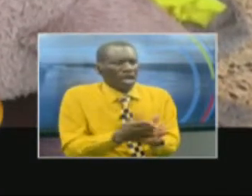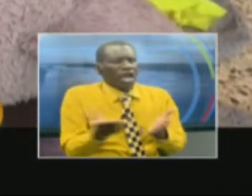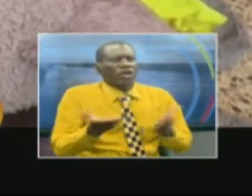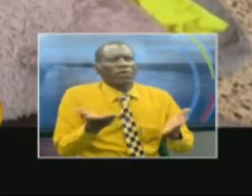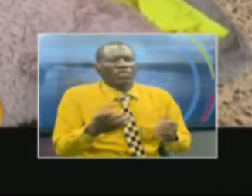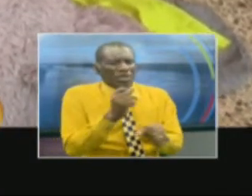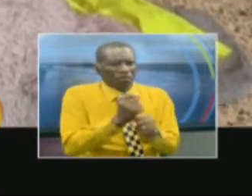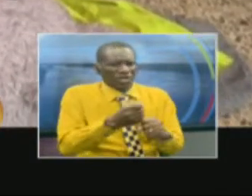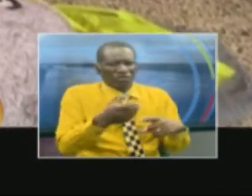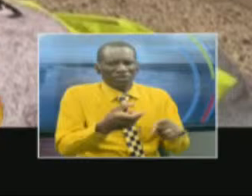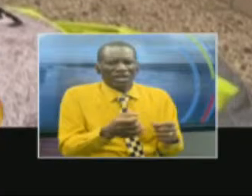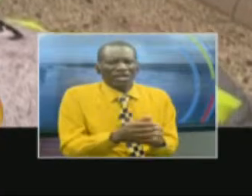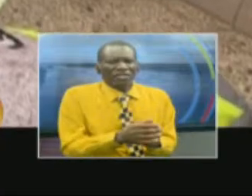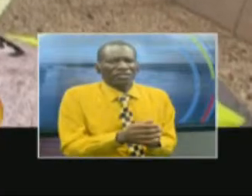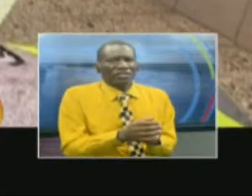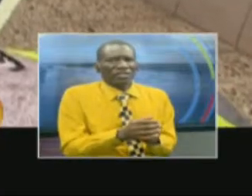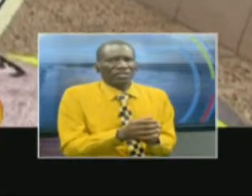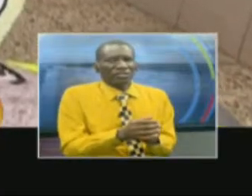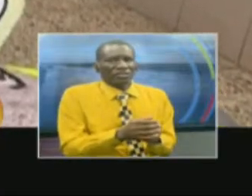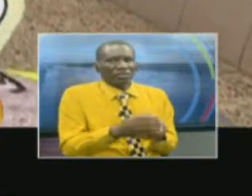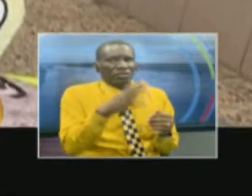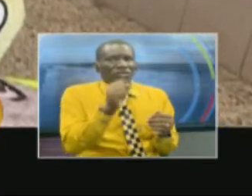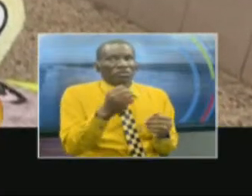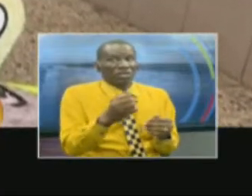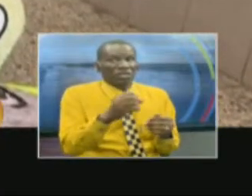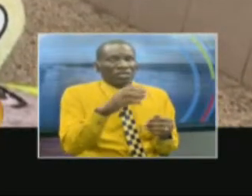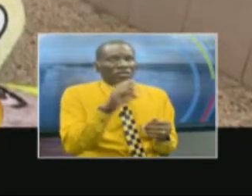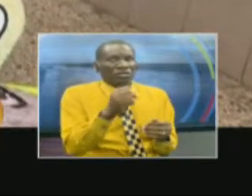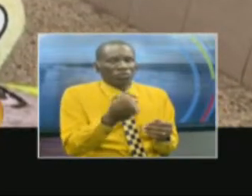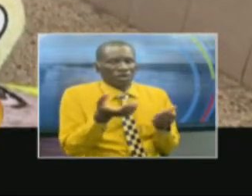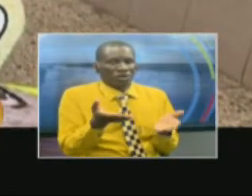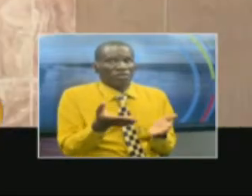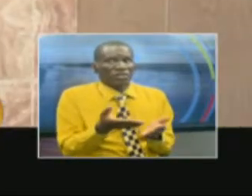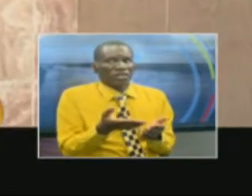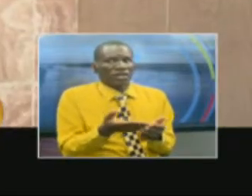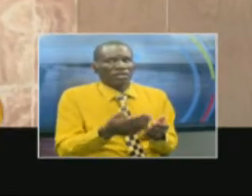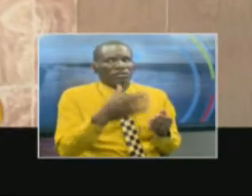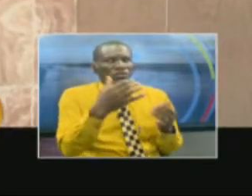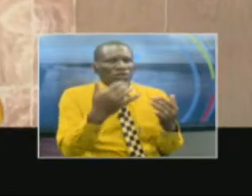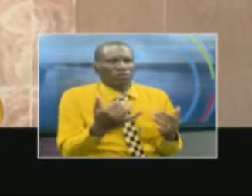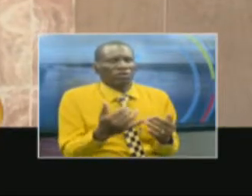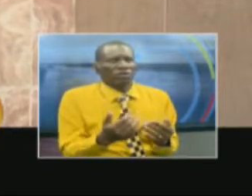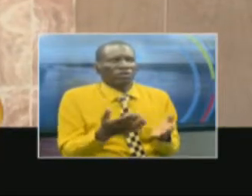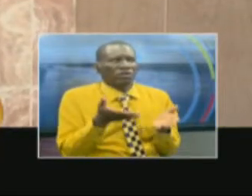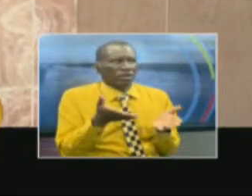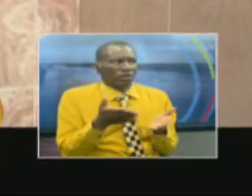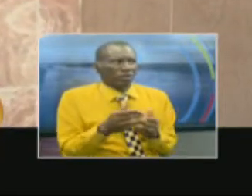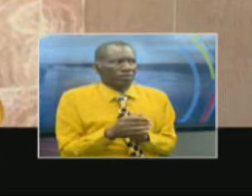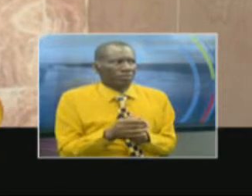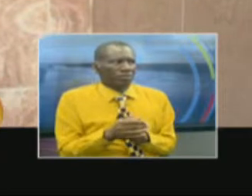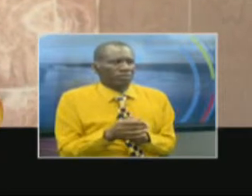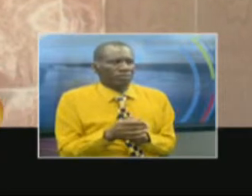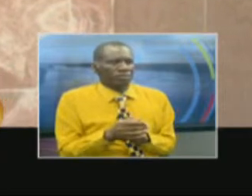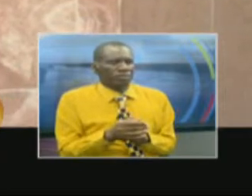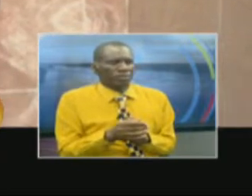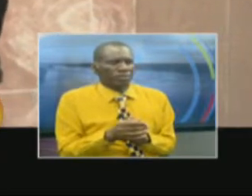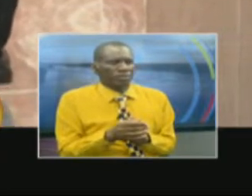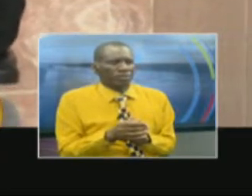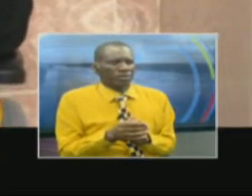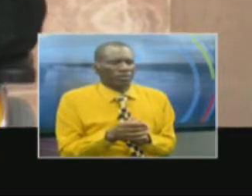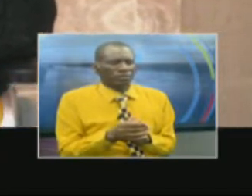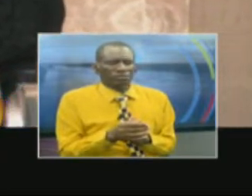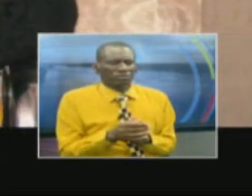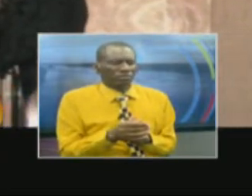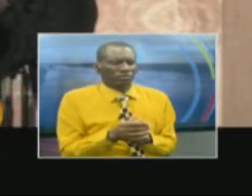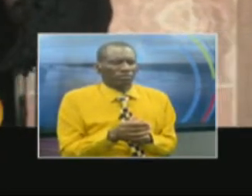idea arose. We cannot afford to import, and youth team volunteers are facing difficult circumstances.